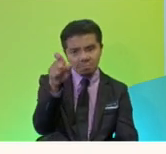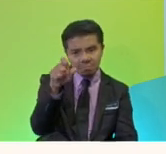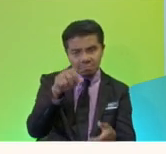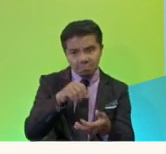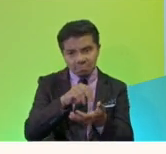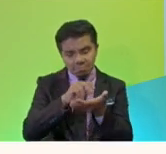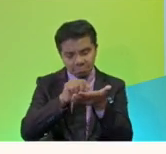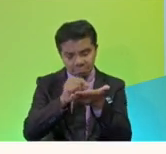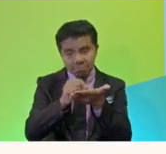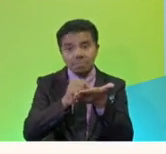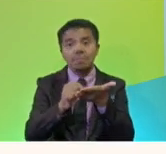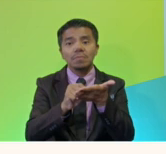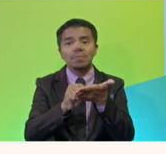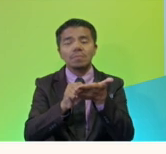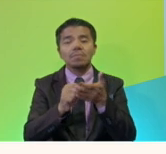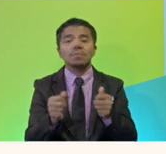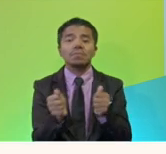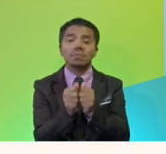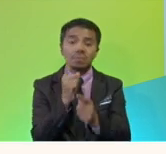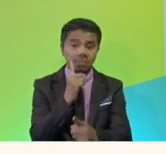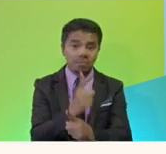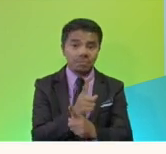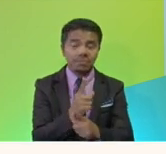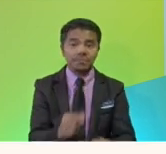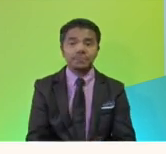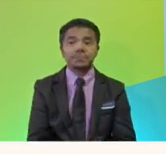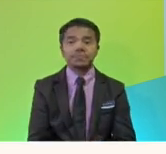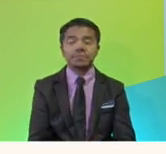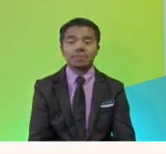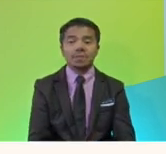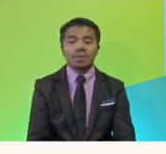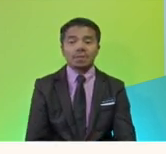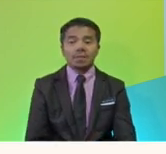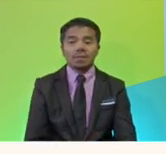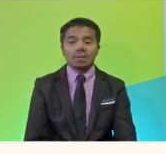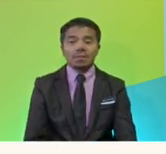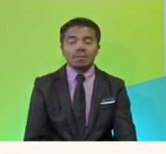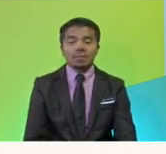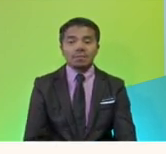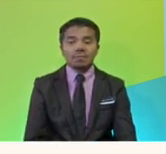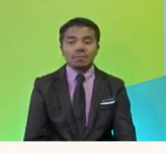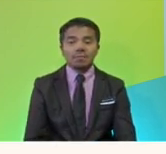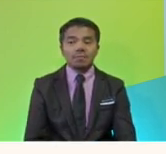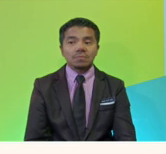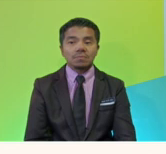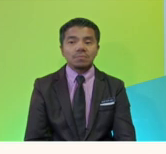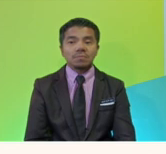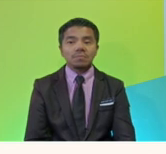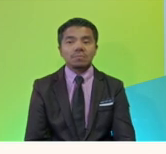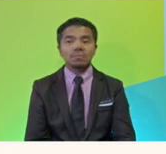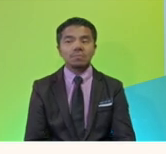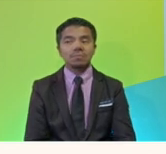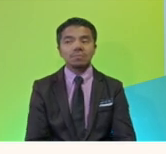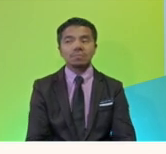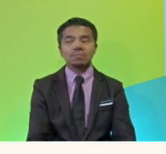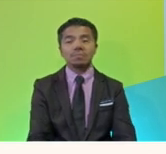answer or whether this is the, distractor. Okay. Like, in Laura's statement, okay, if